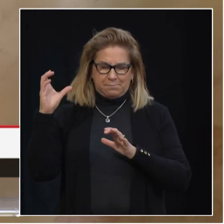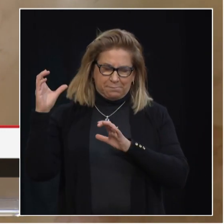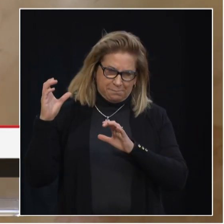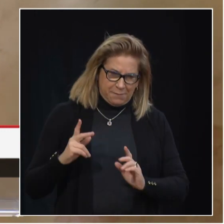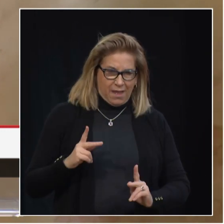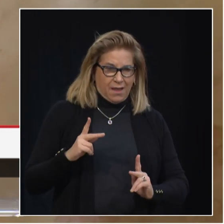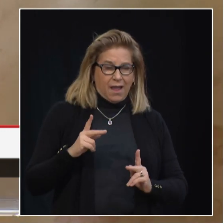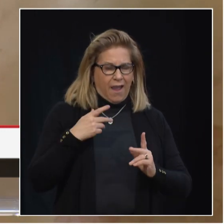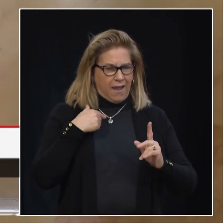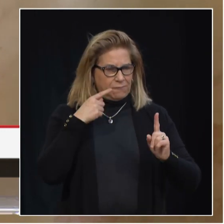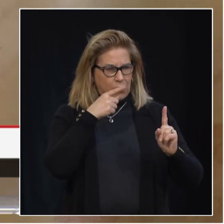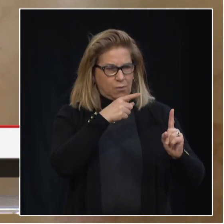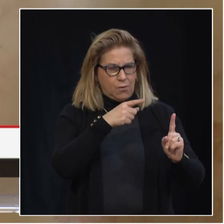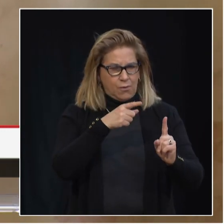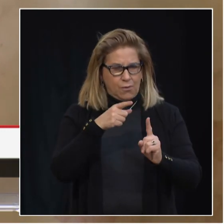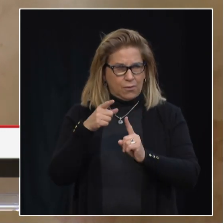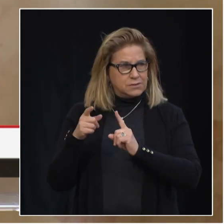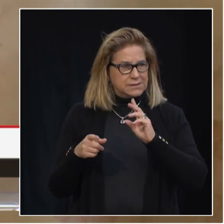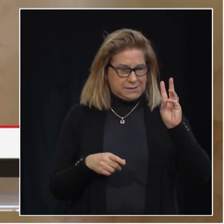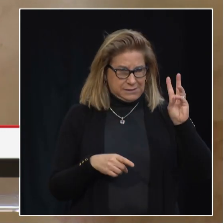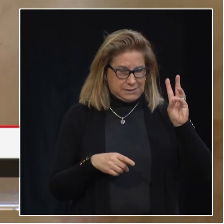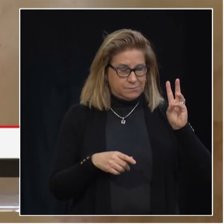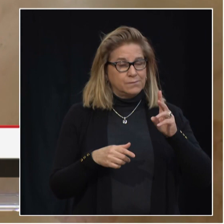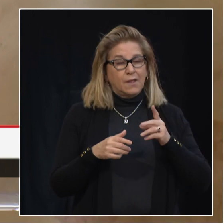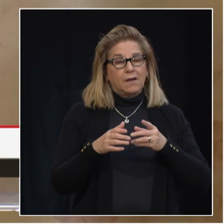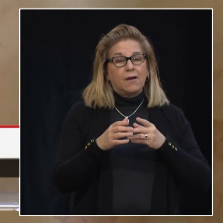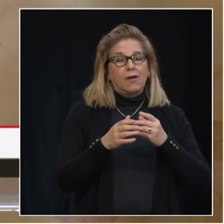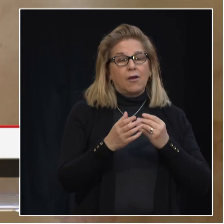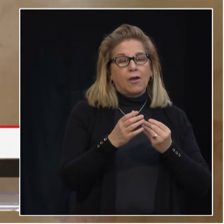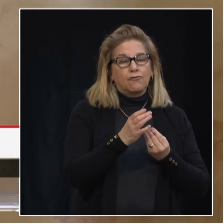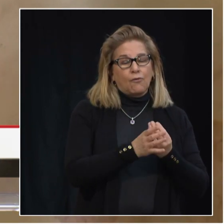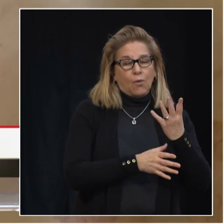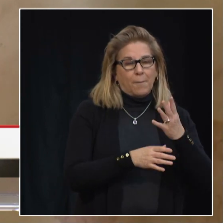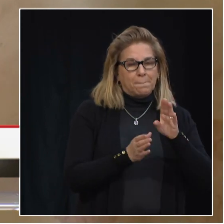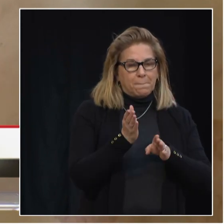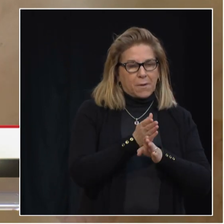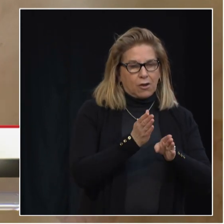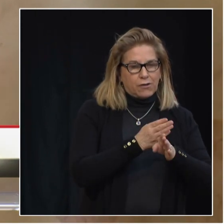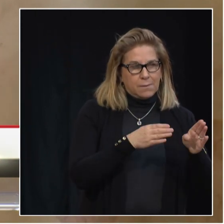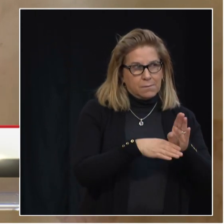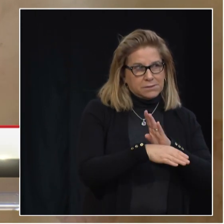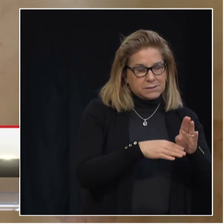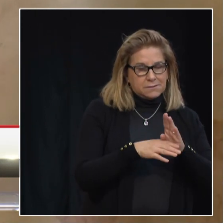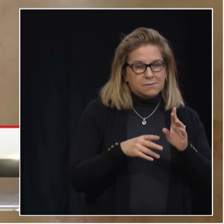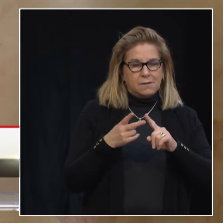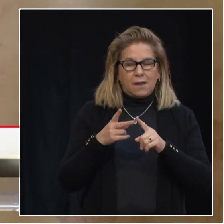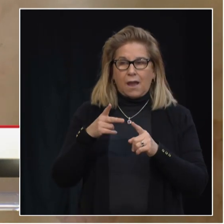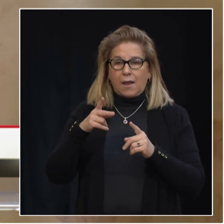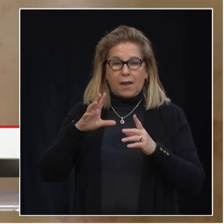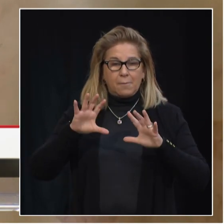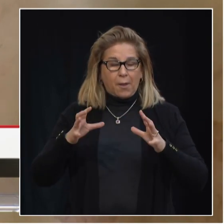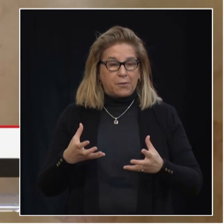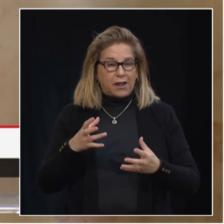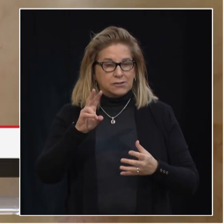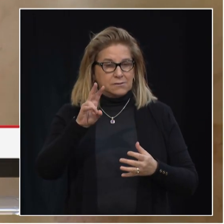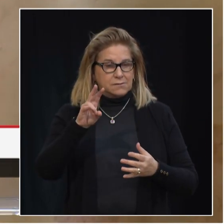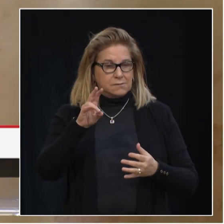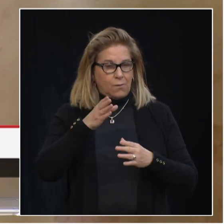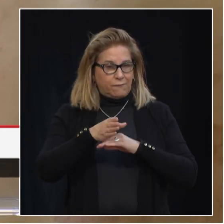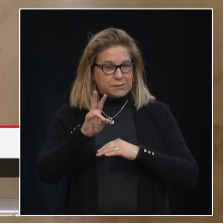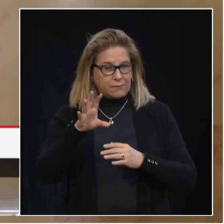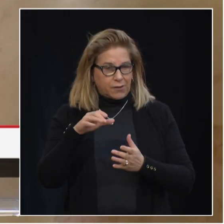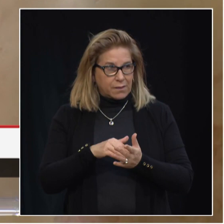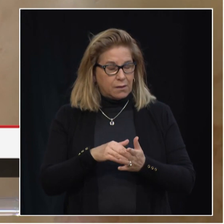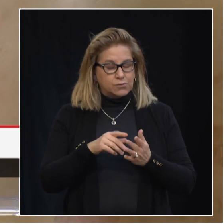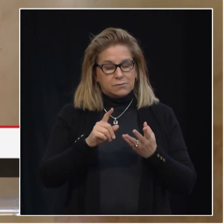to retain and grow our population, to create new jobs. And the opportunities that we're going to talk about today